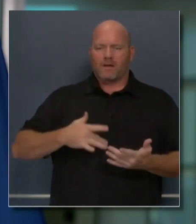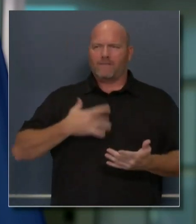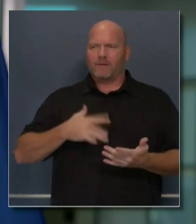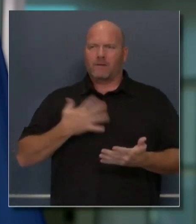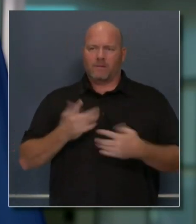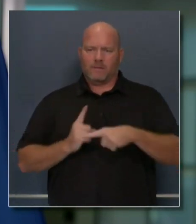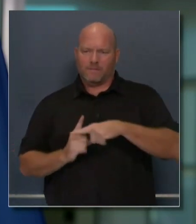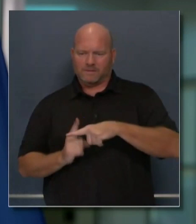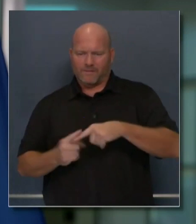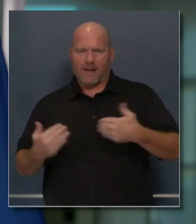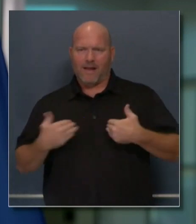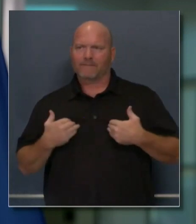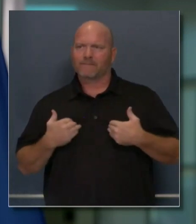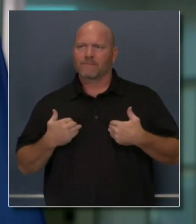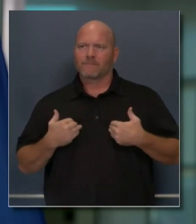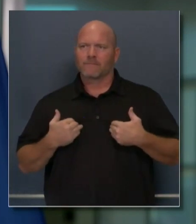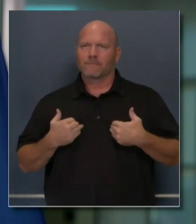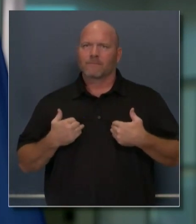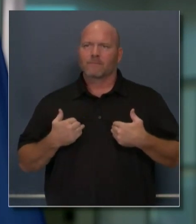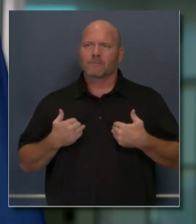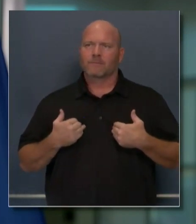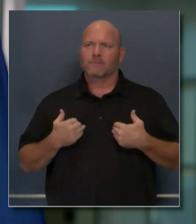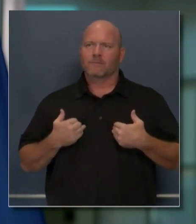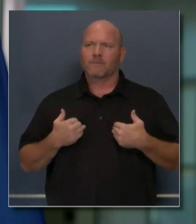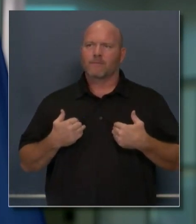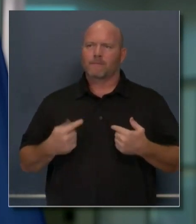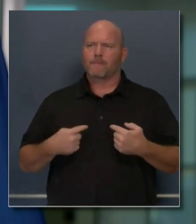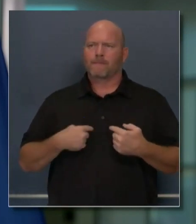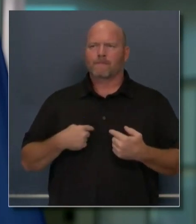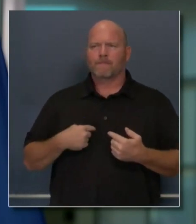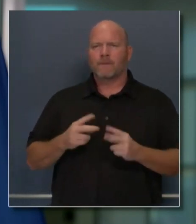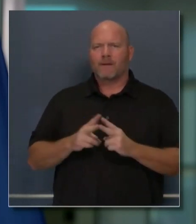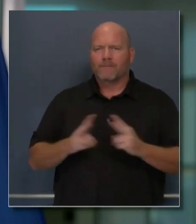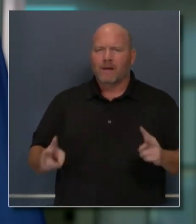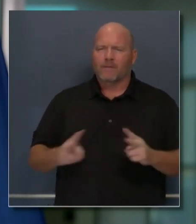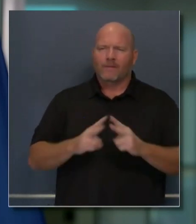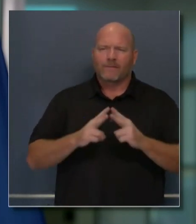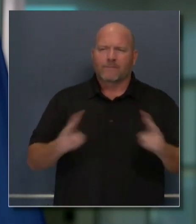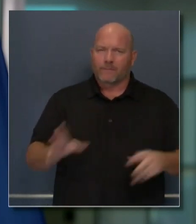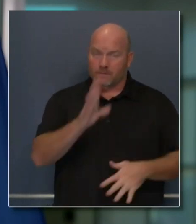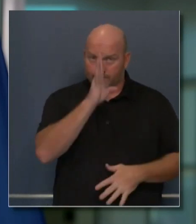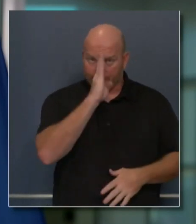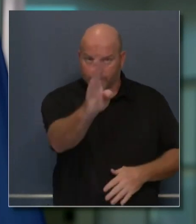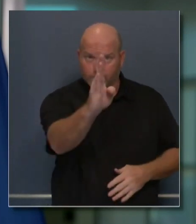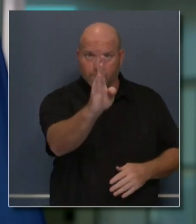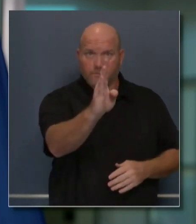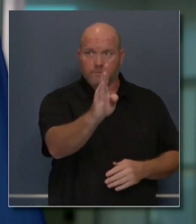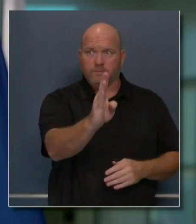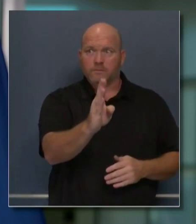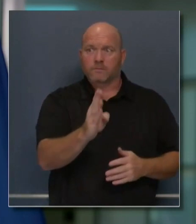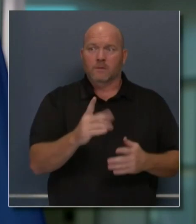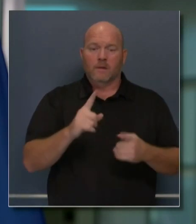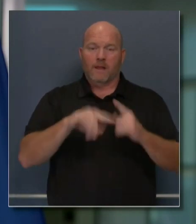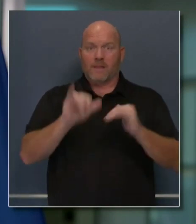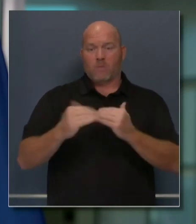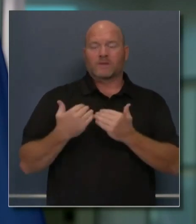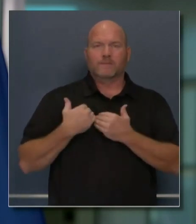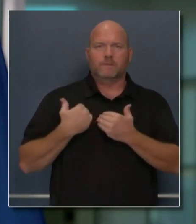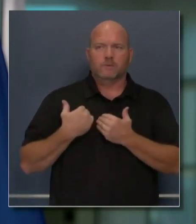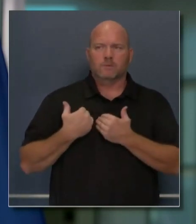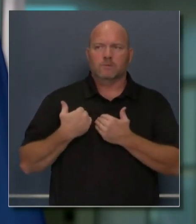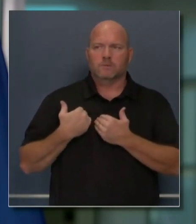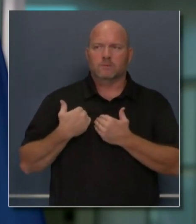this virus. And so I am very, very sober about the responsibility and